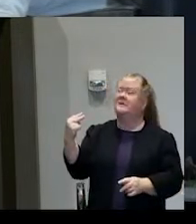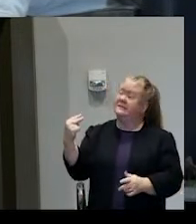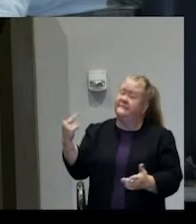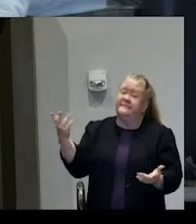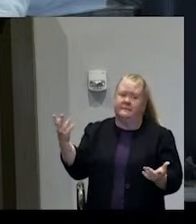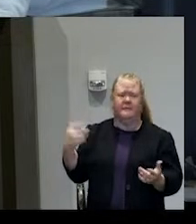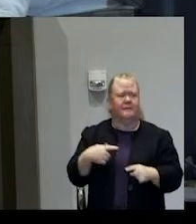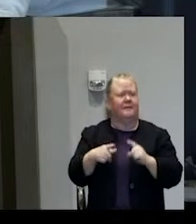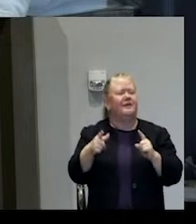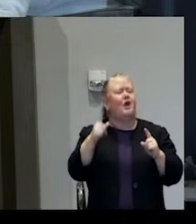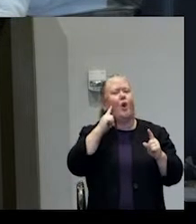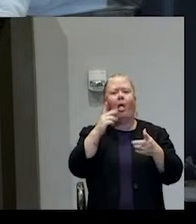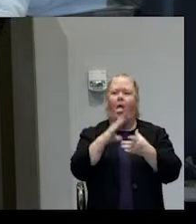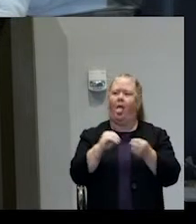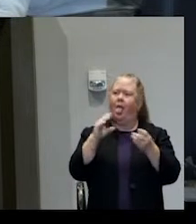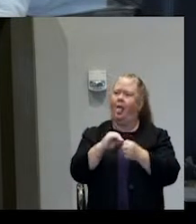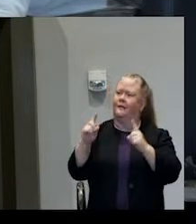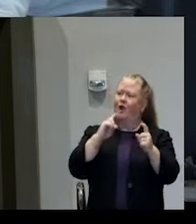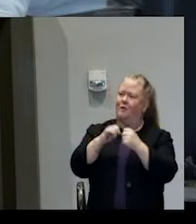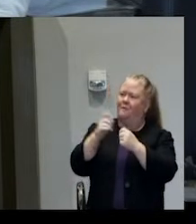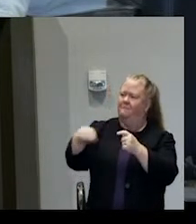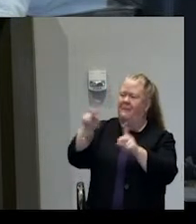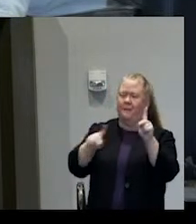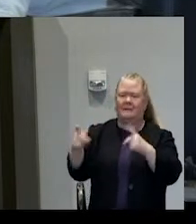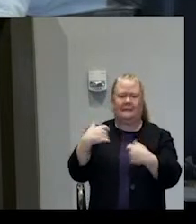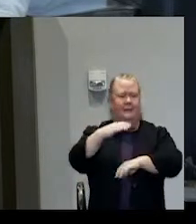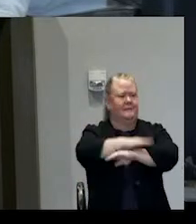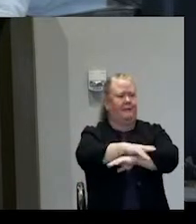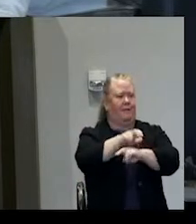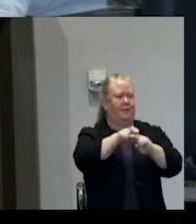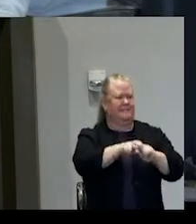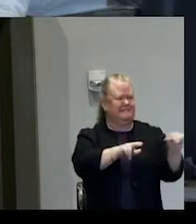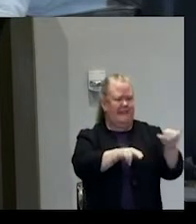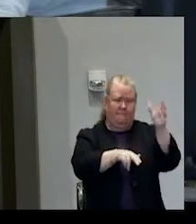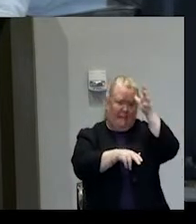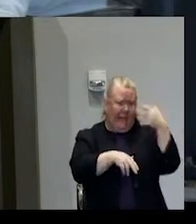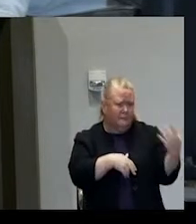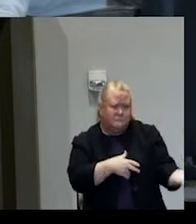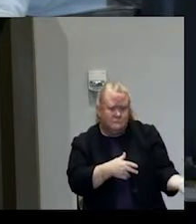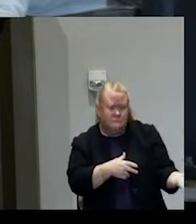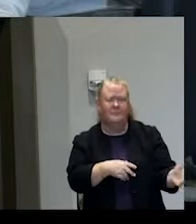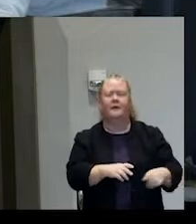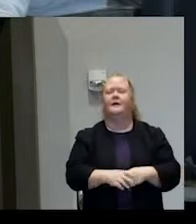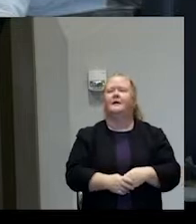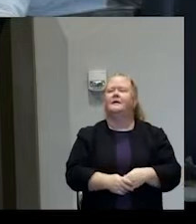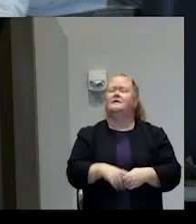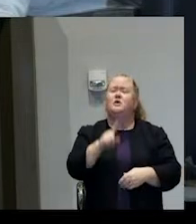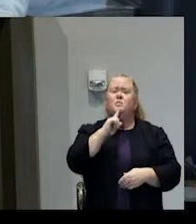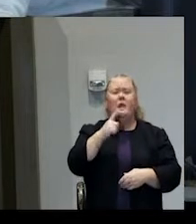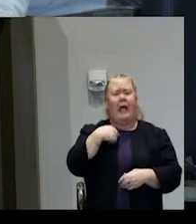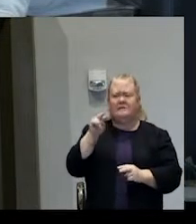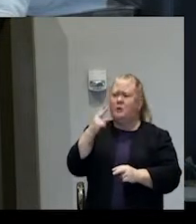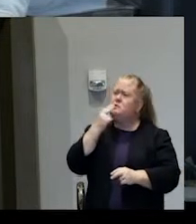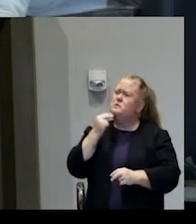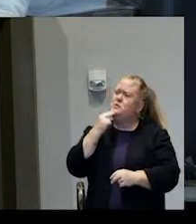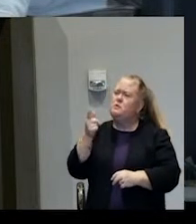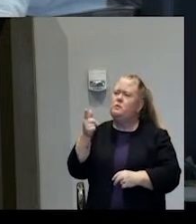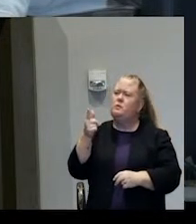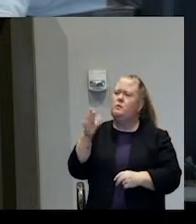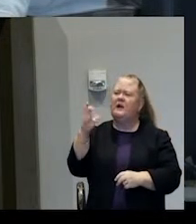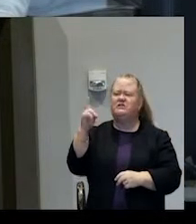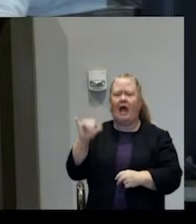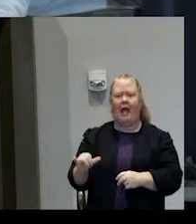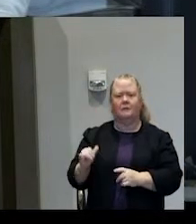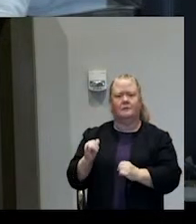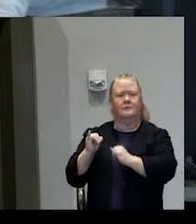and he monologues, he's sitting at the table, he gets, and it was so cute, right? He's so childlike in so